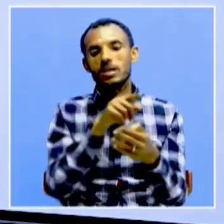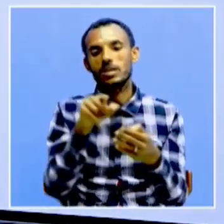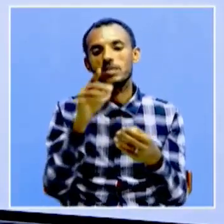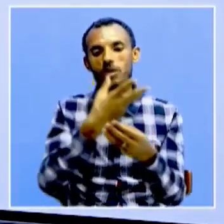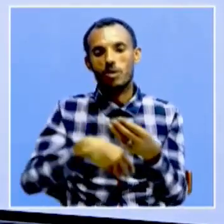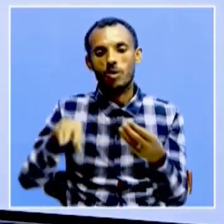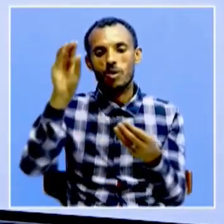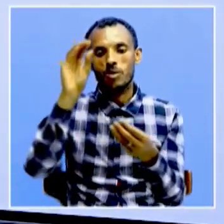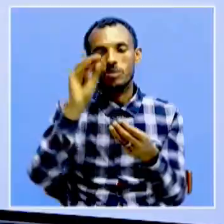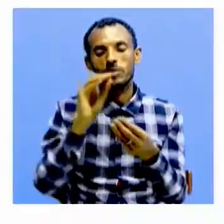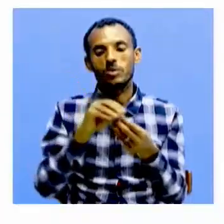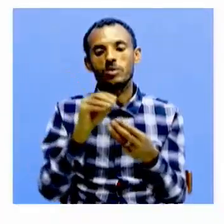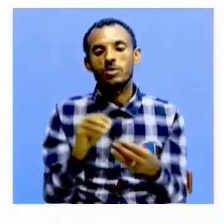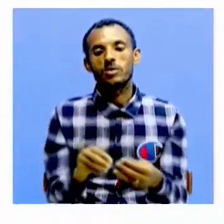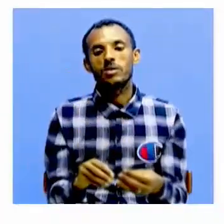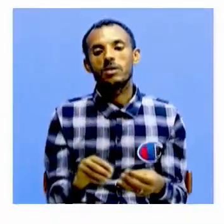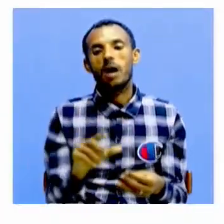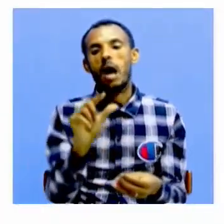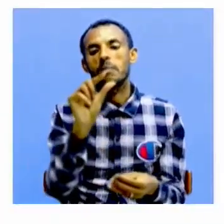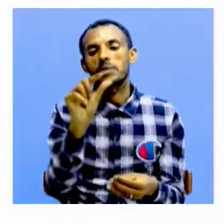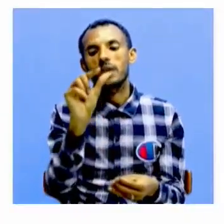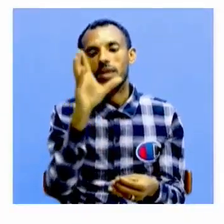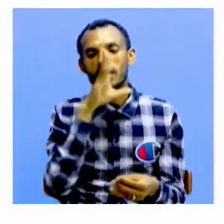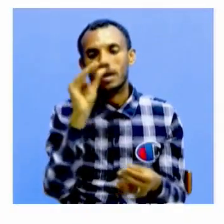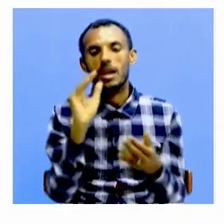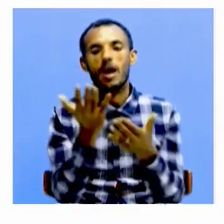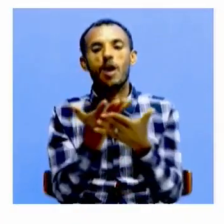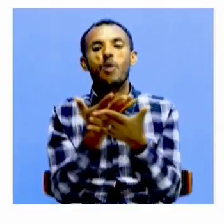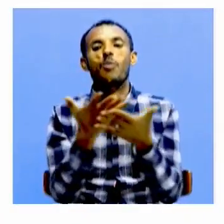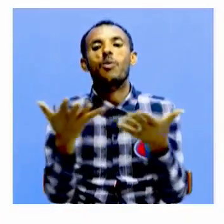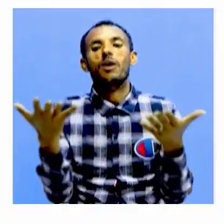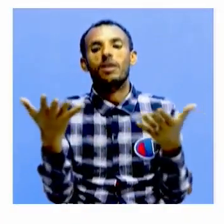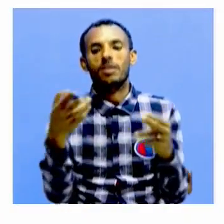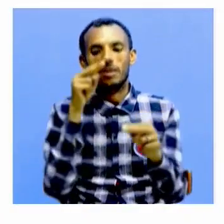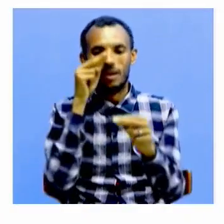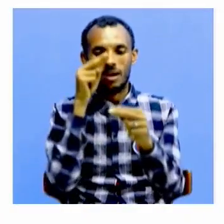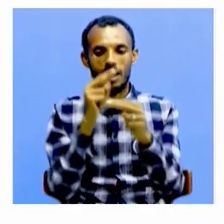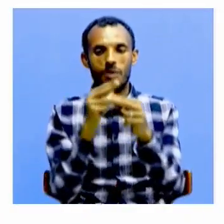this abstract and concrete noun.